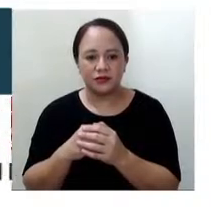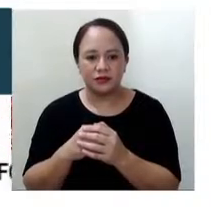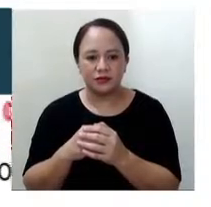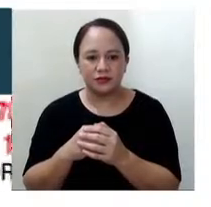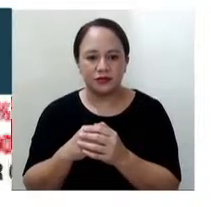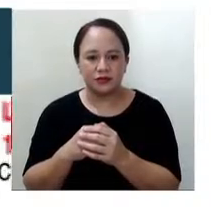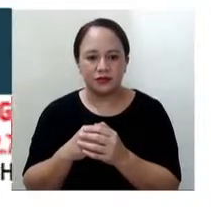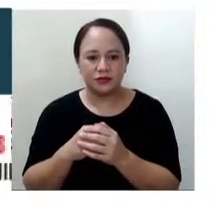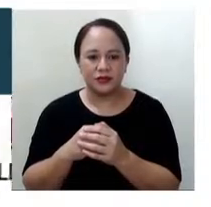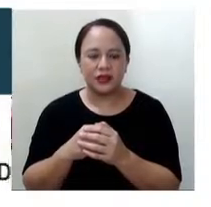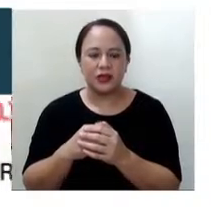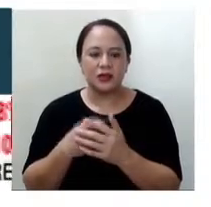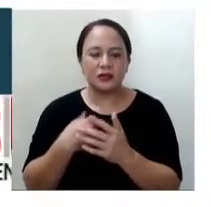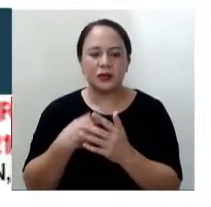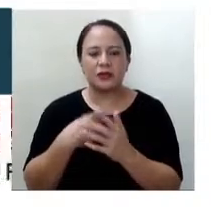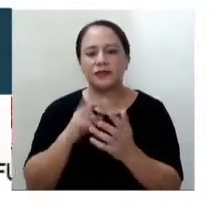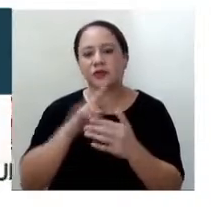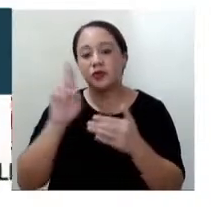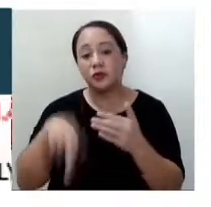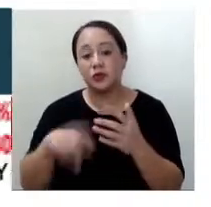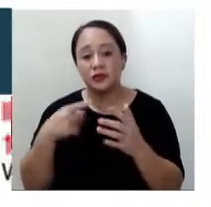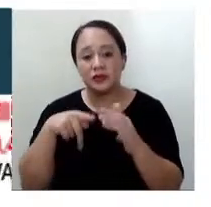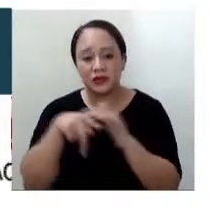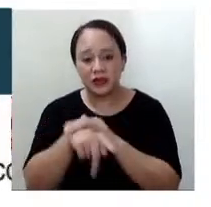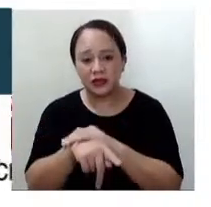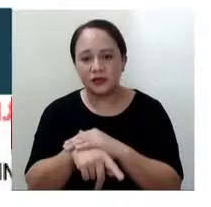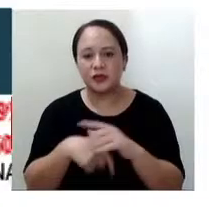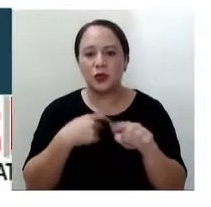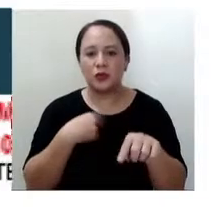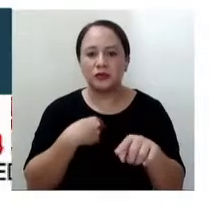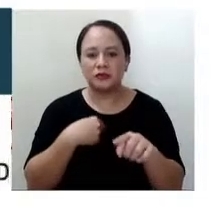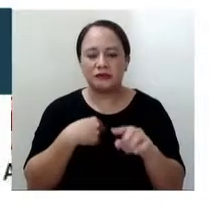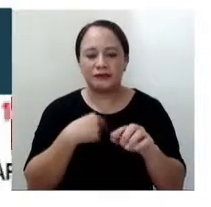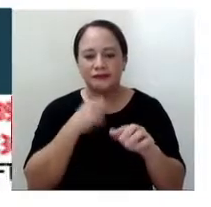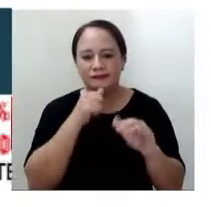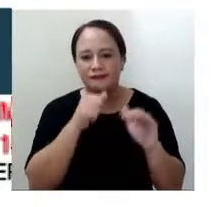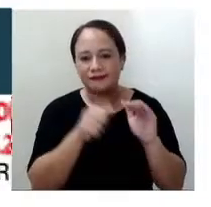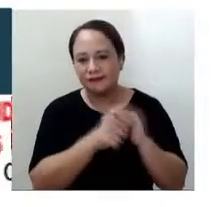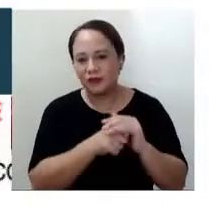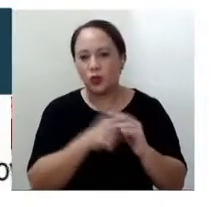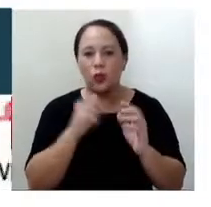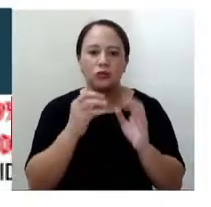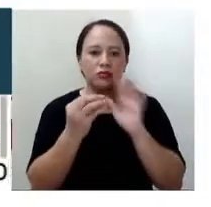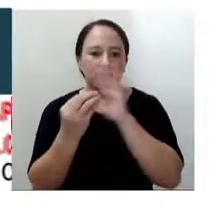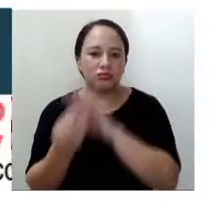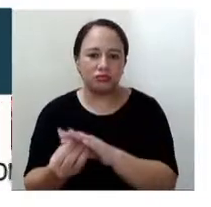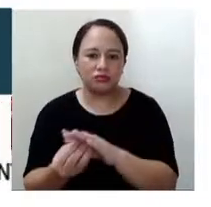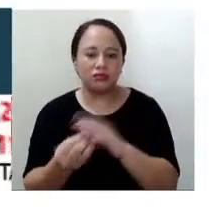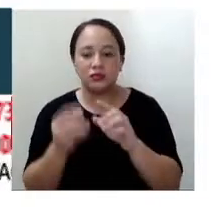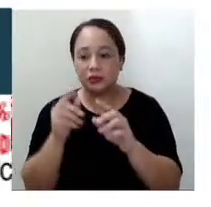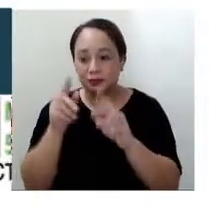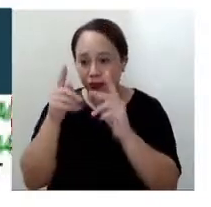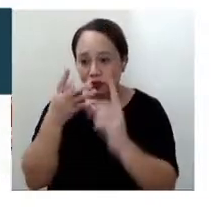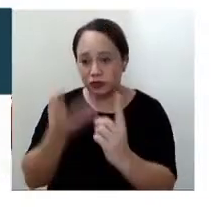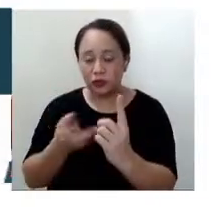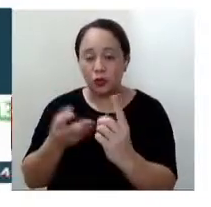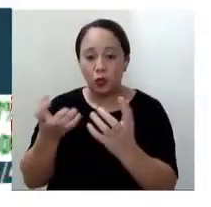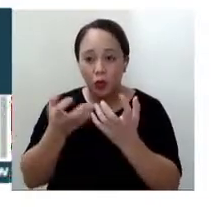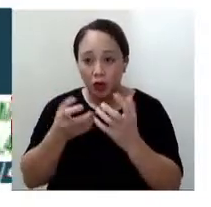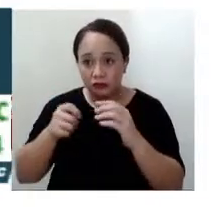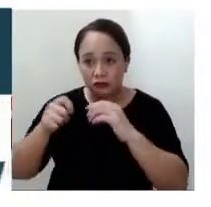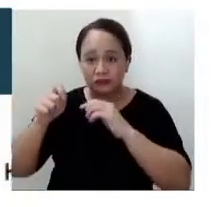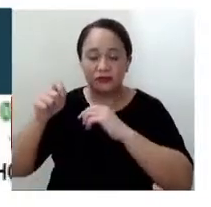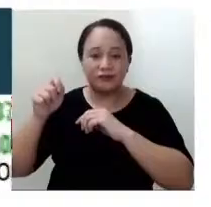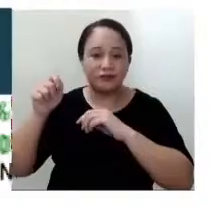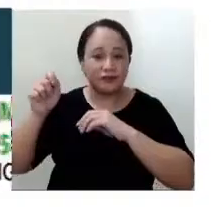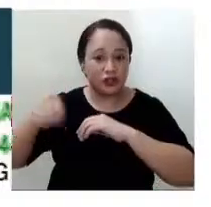raids resulting in killings, resulting in cover-ups, resulting in intimidation of anybody who tries to seek any justice and seek any